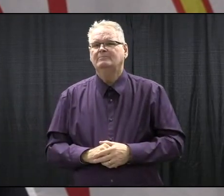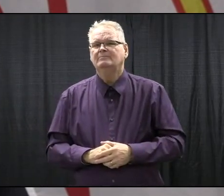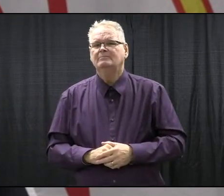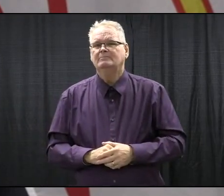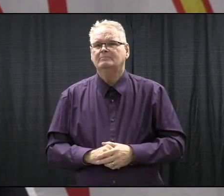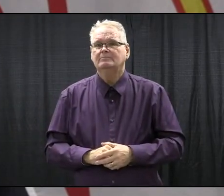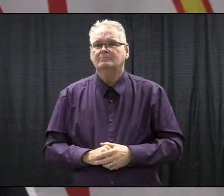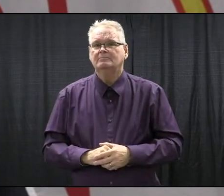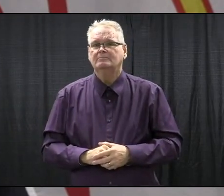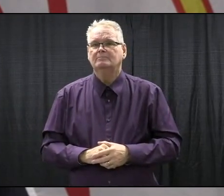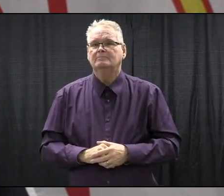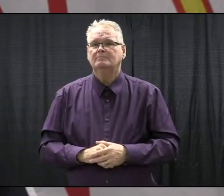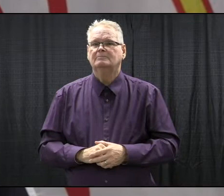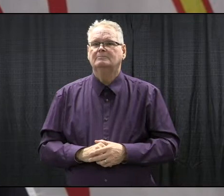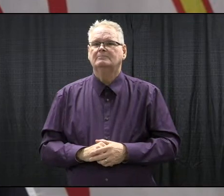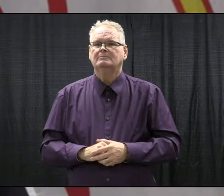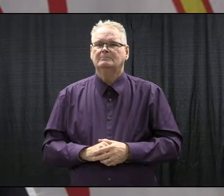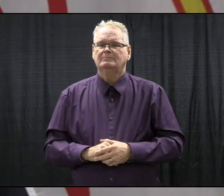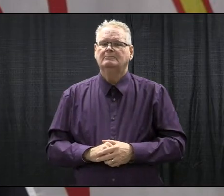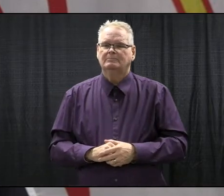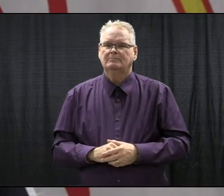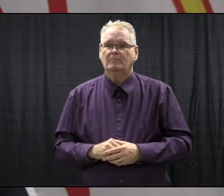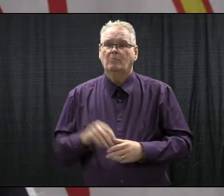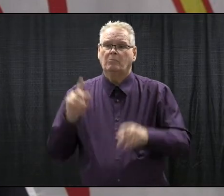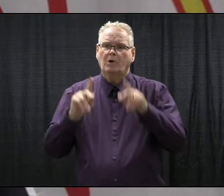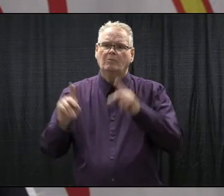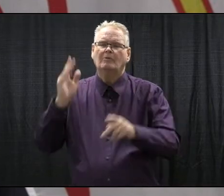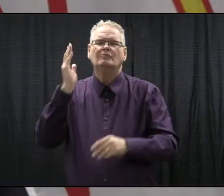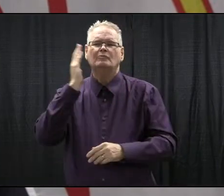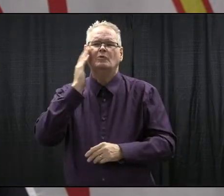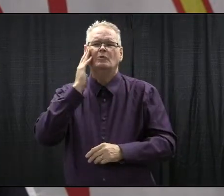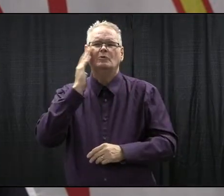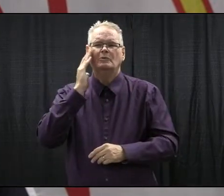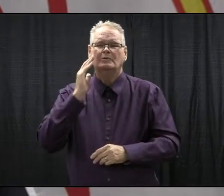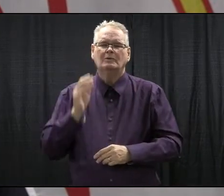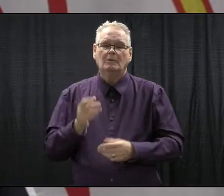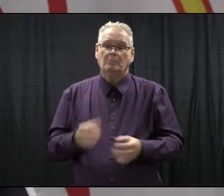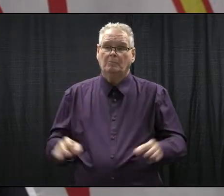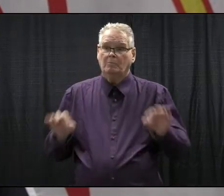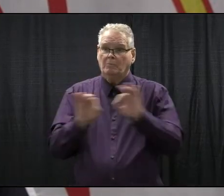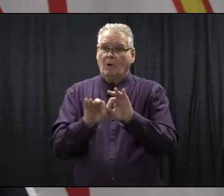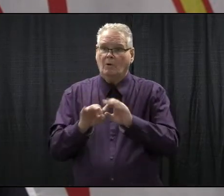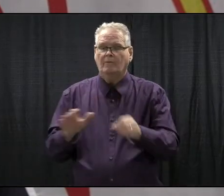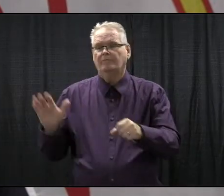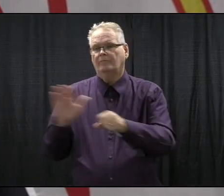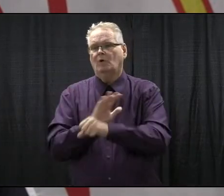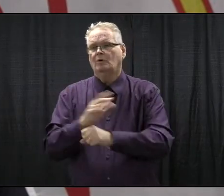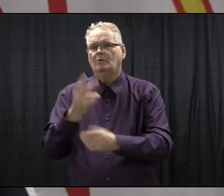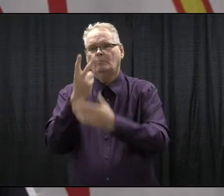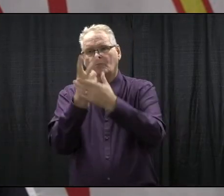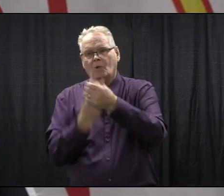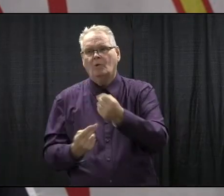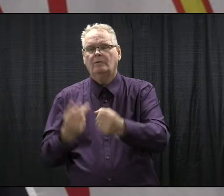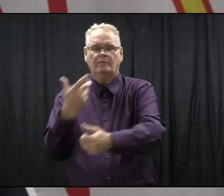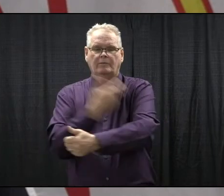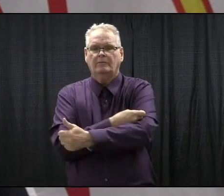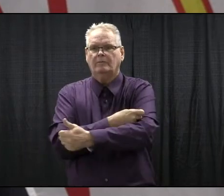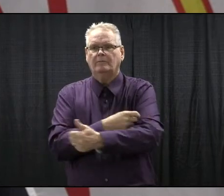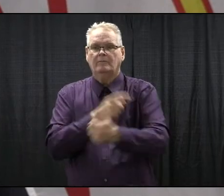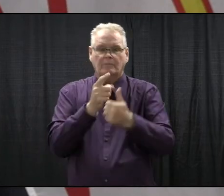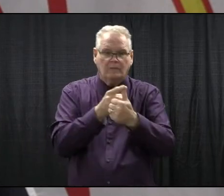important thing, and whether that's a mixed dose schedule or the same dose schedule, I think most people